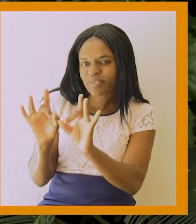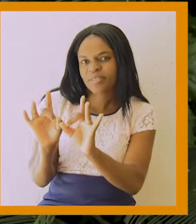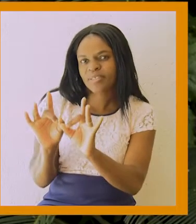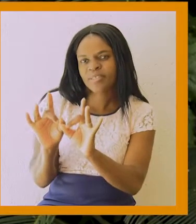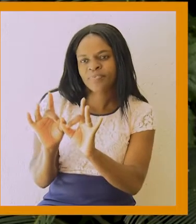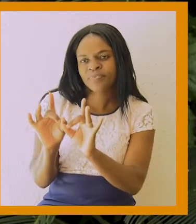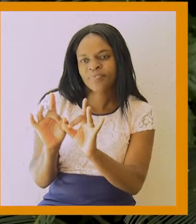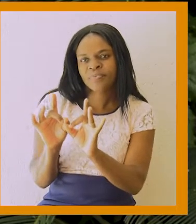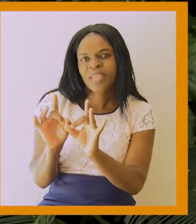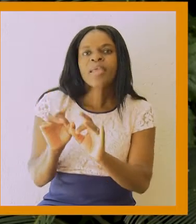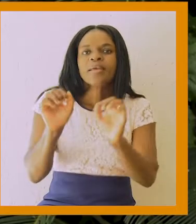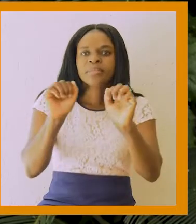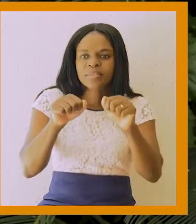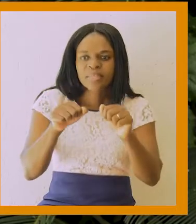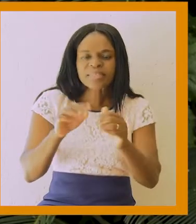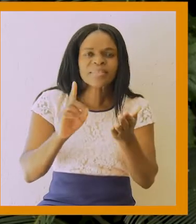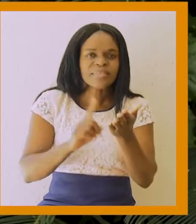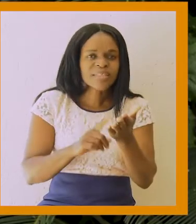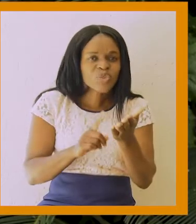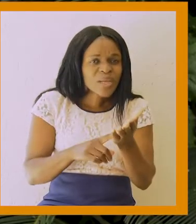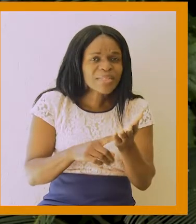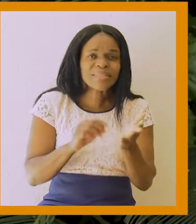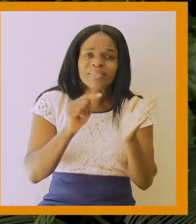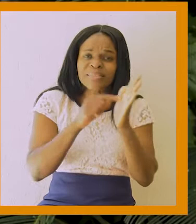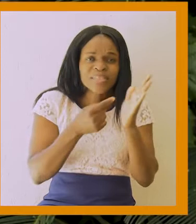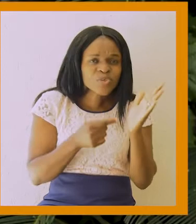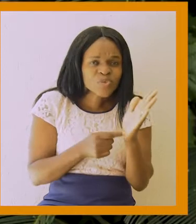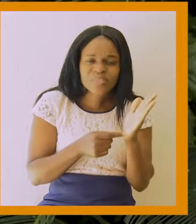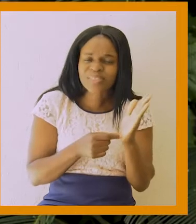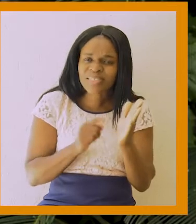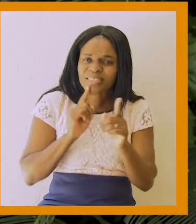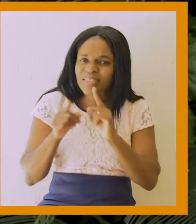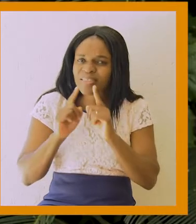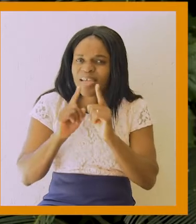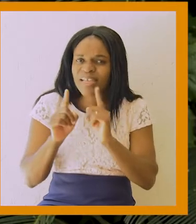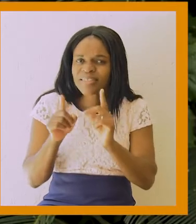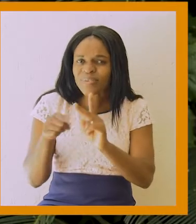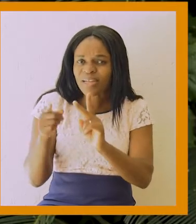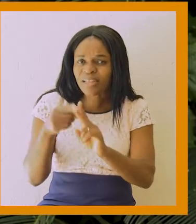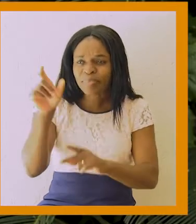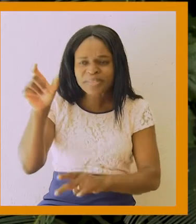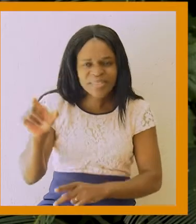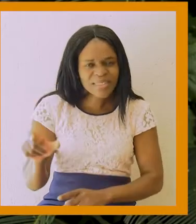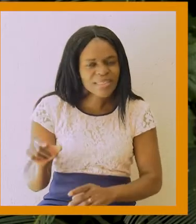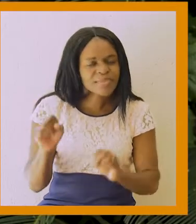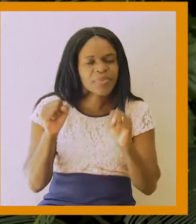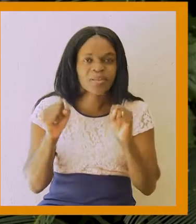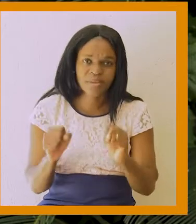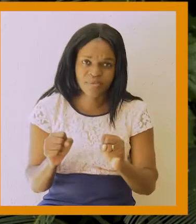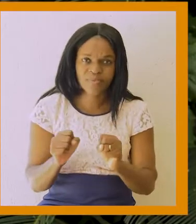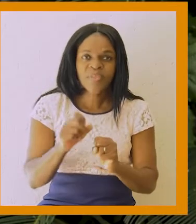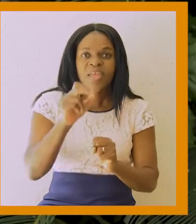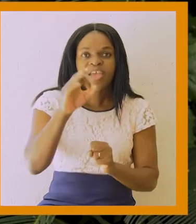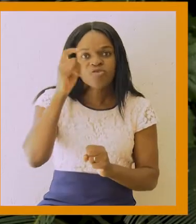service. Remember, sexual issues are not easy to disclose or to share to anyone, even if you know that I'm